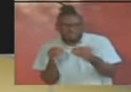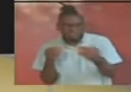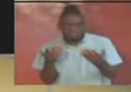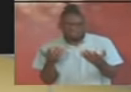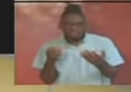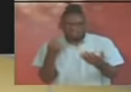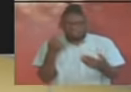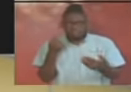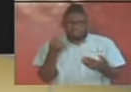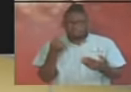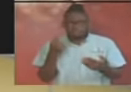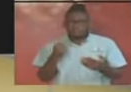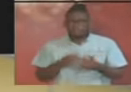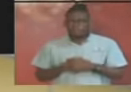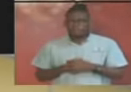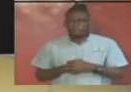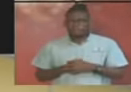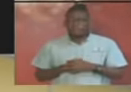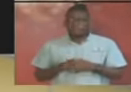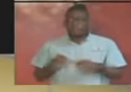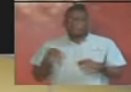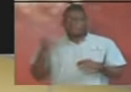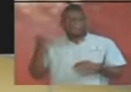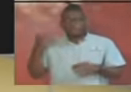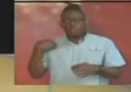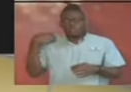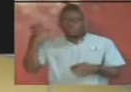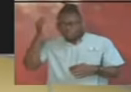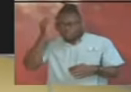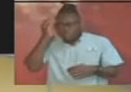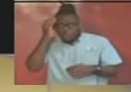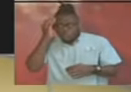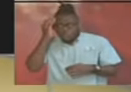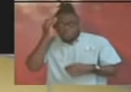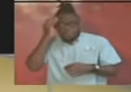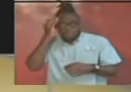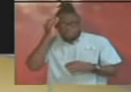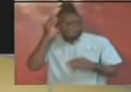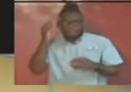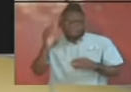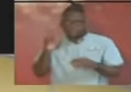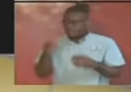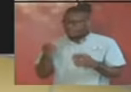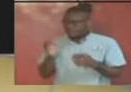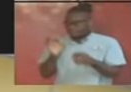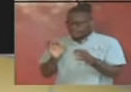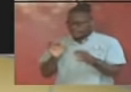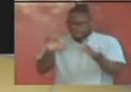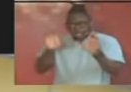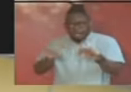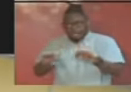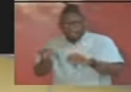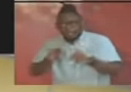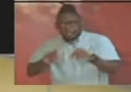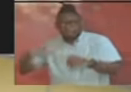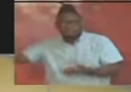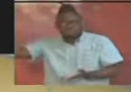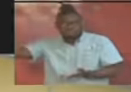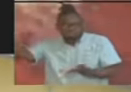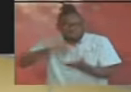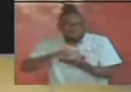the space that we have in those facilities, I was wondering, would there be any clinical or medical